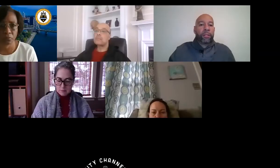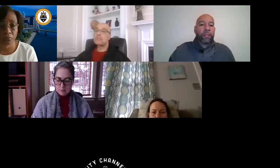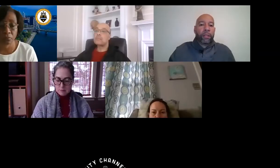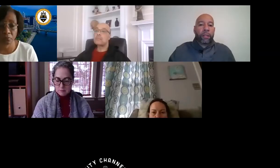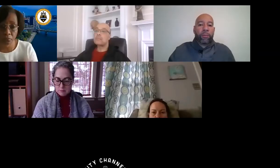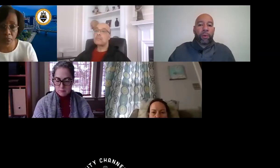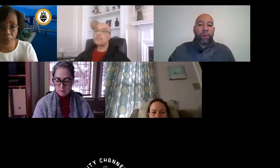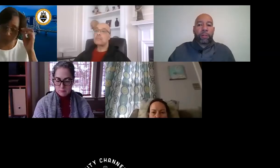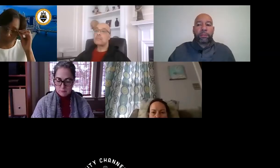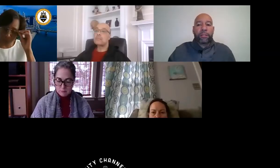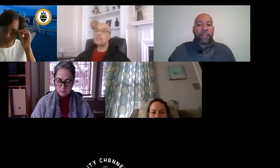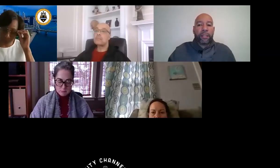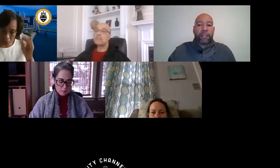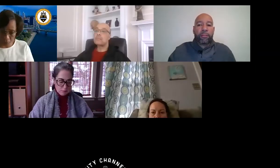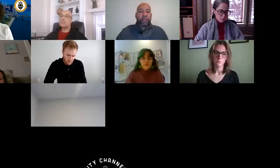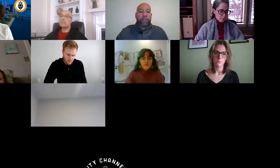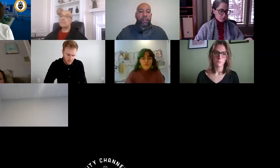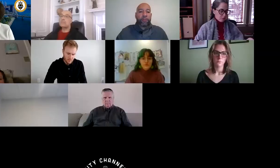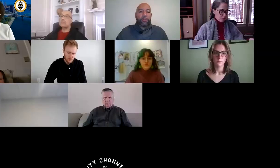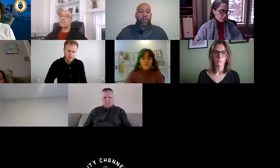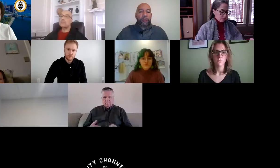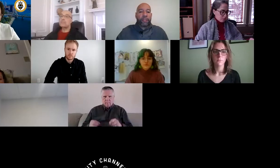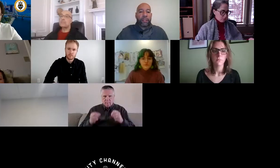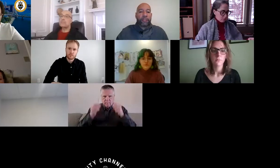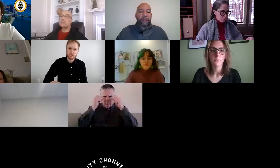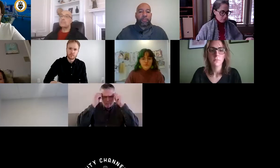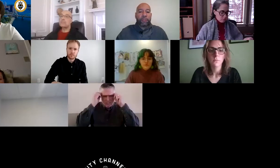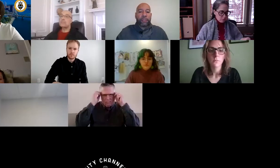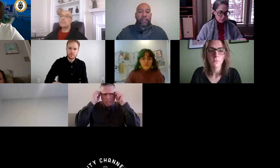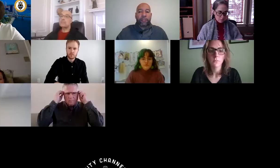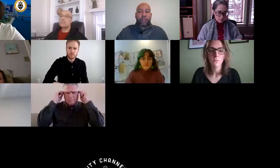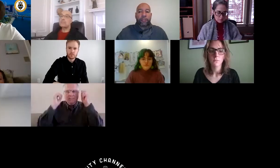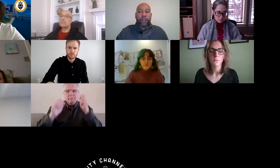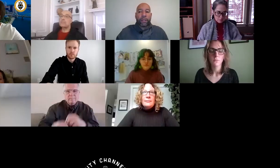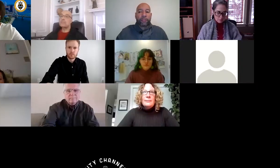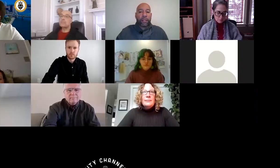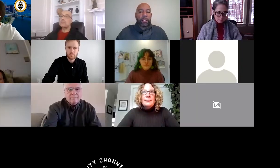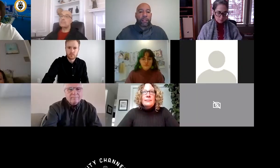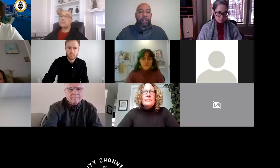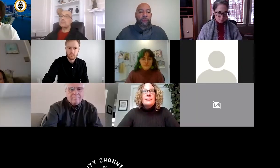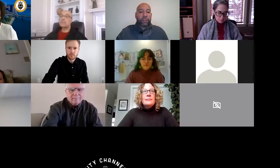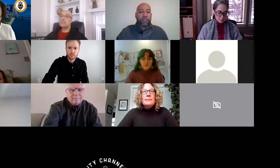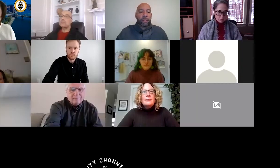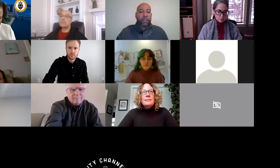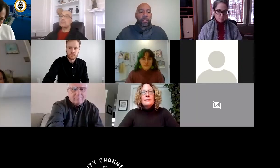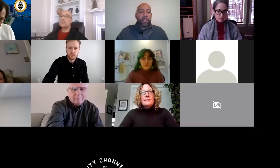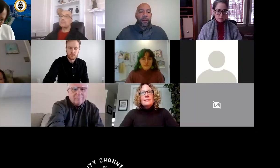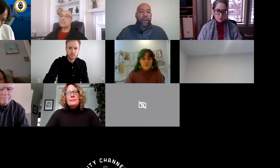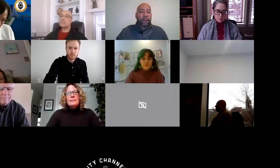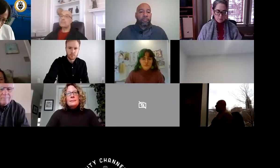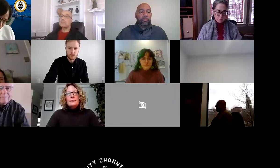Good morning and welcome to the standing committee meeting for Wednesday, December 2nd, 2020.